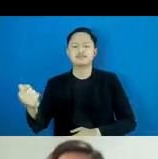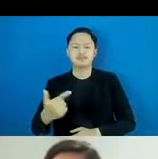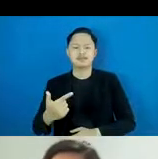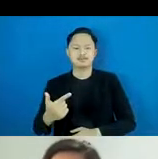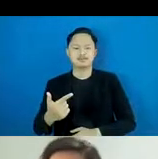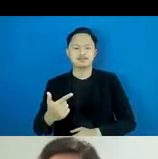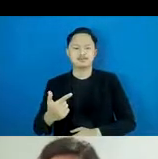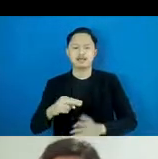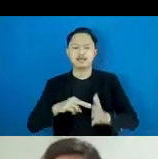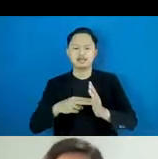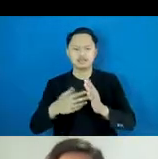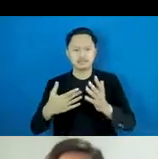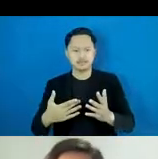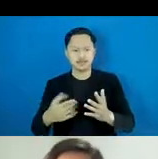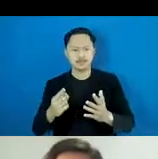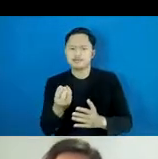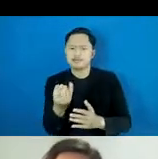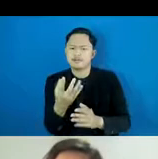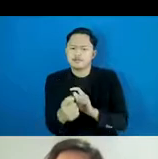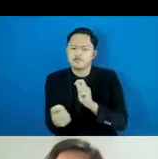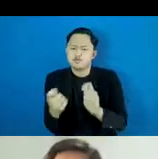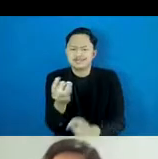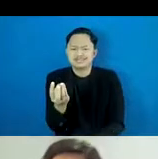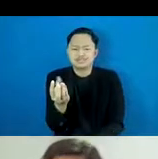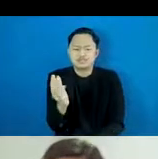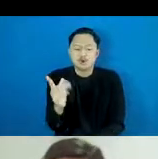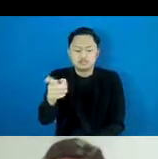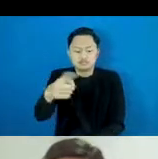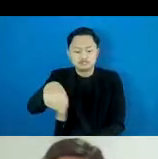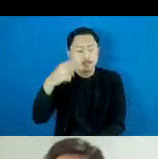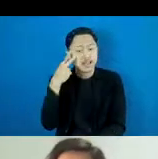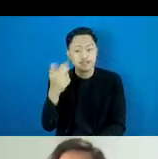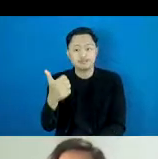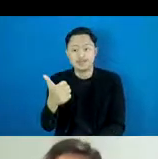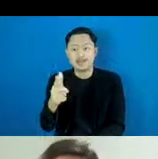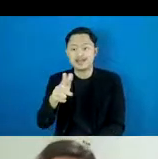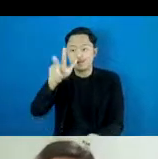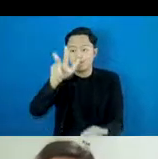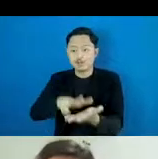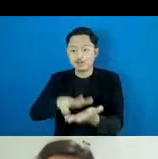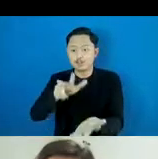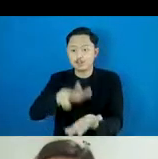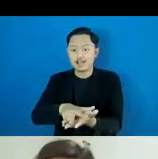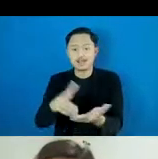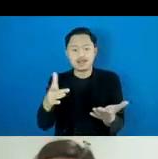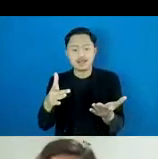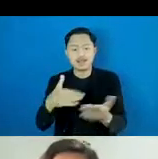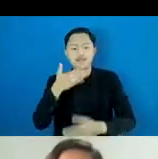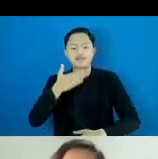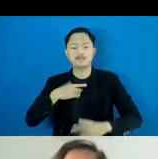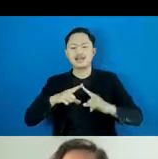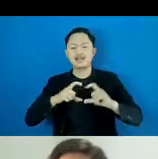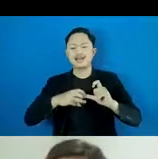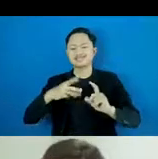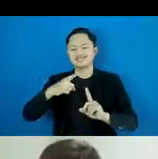implemented just a little change. You can see that there is the leasing contract between the asset owner, which is NLX,